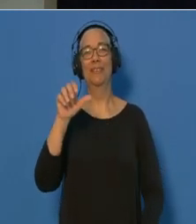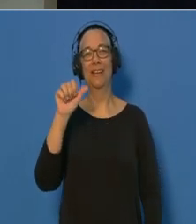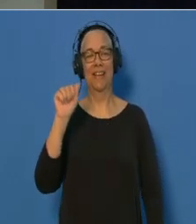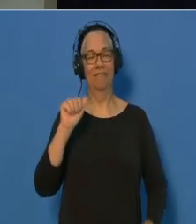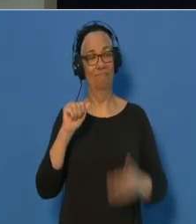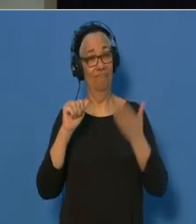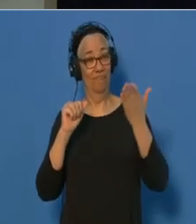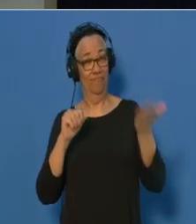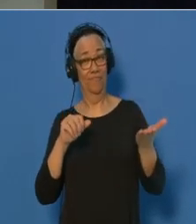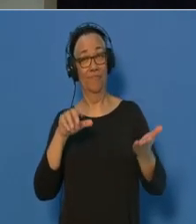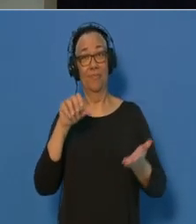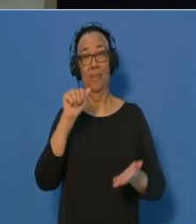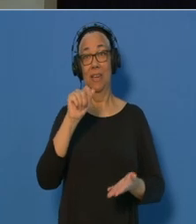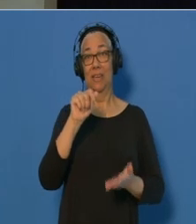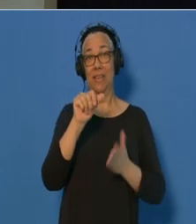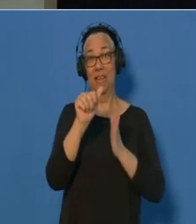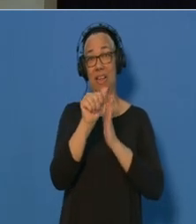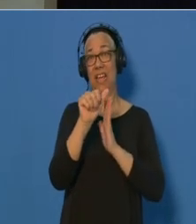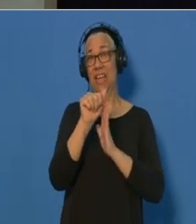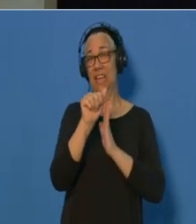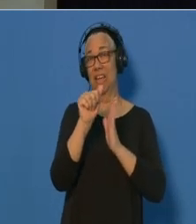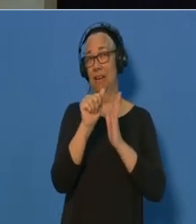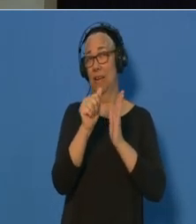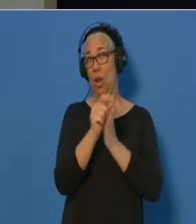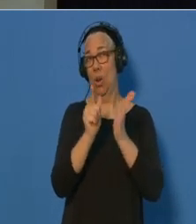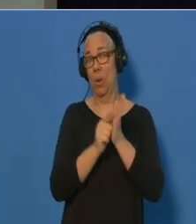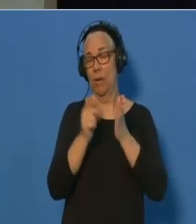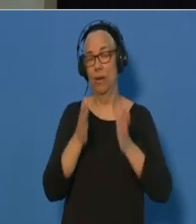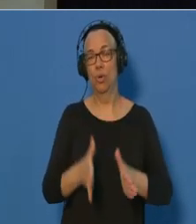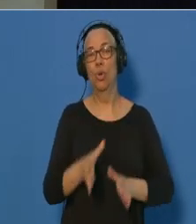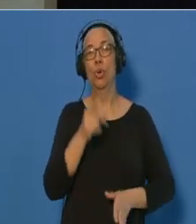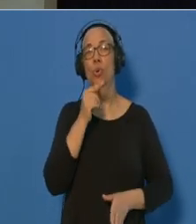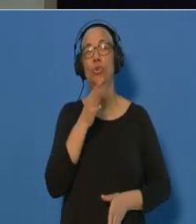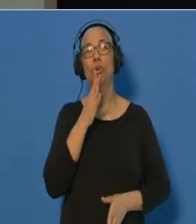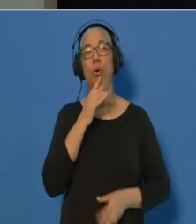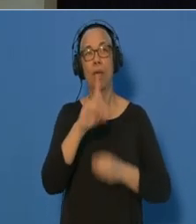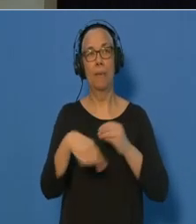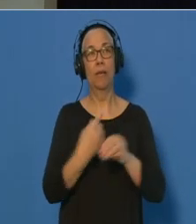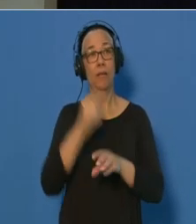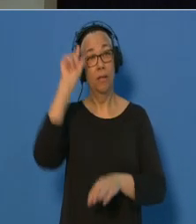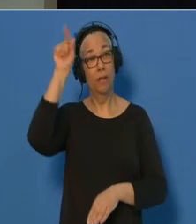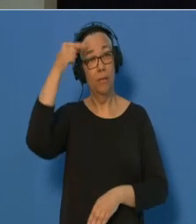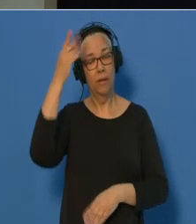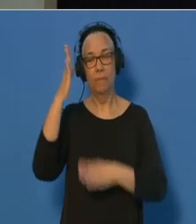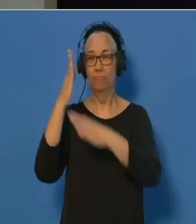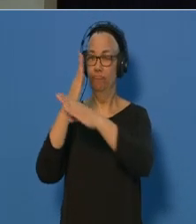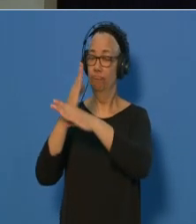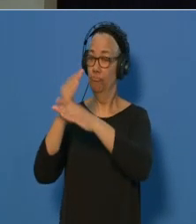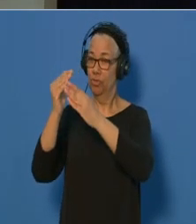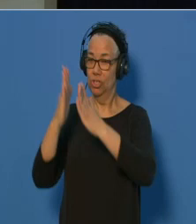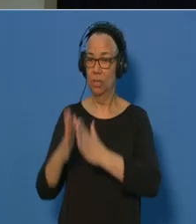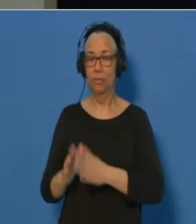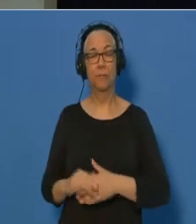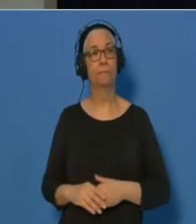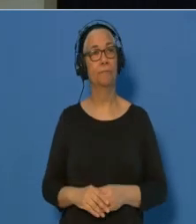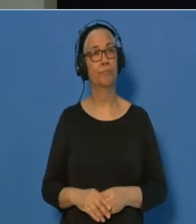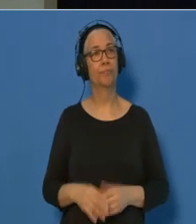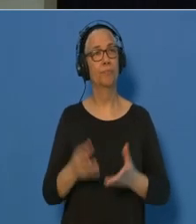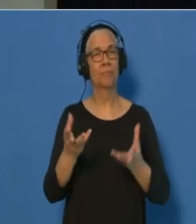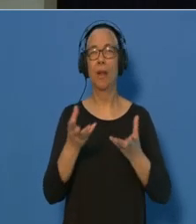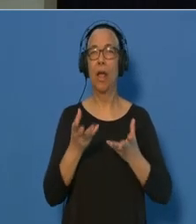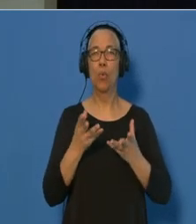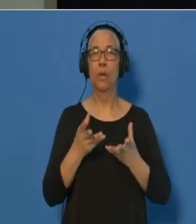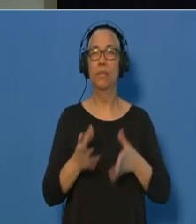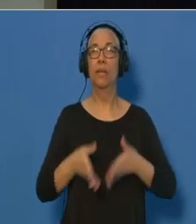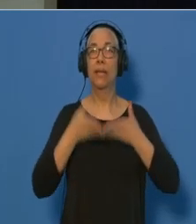of Legal Affairs, Ms. Kathy Lynn Simmons, who will update on the government shelter. Thank you, Premier. Good evening, Bermuda. I would like to provide